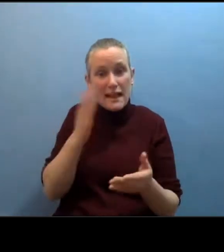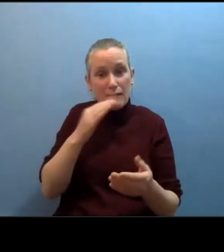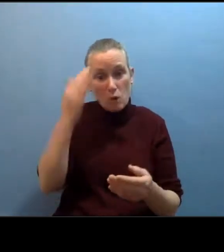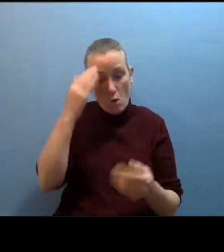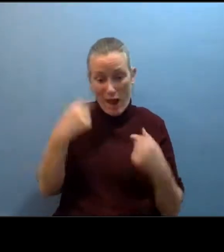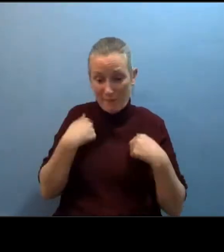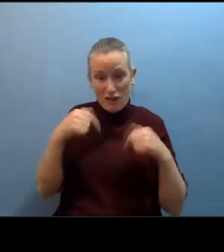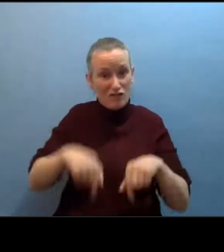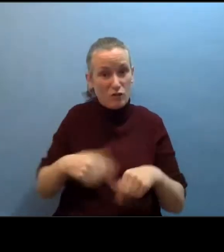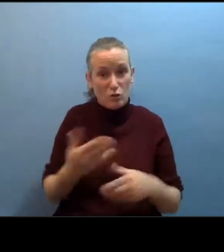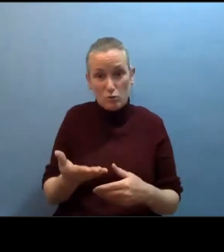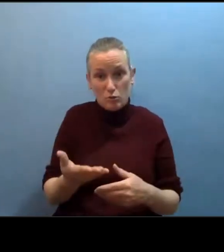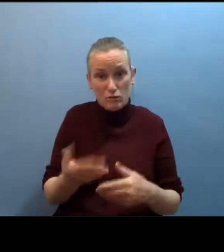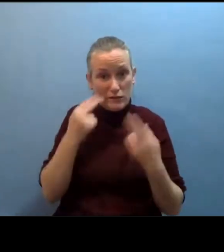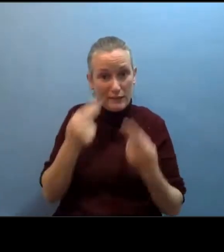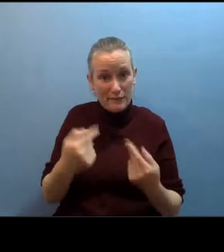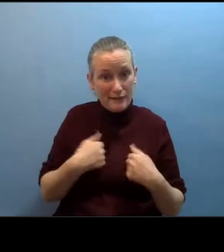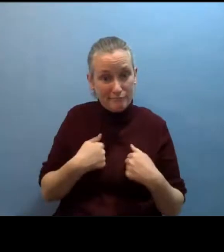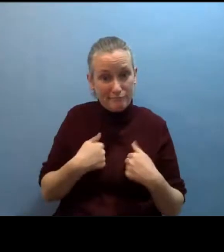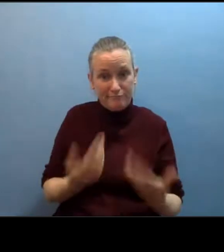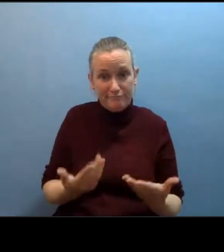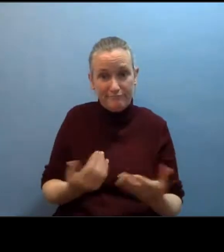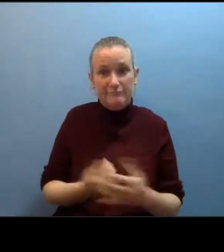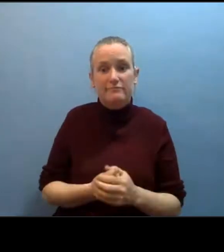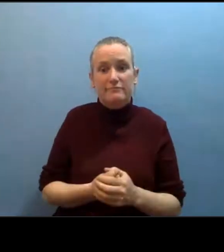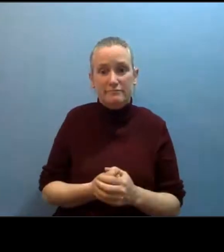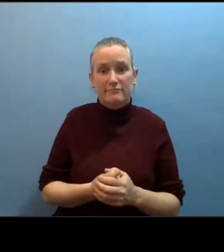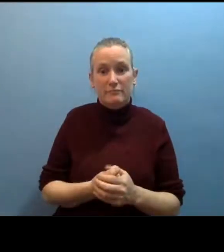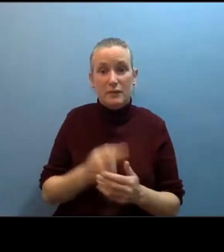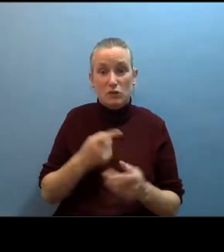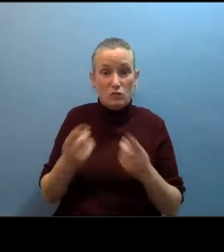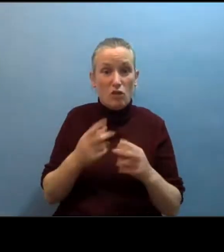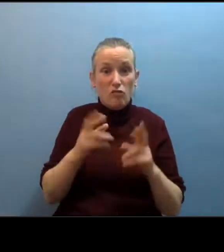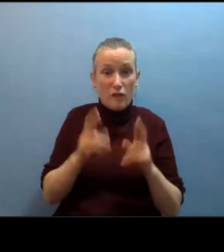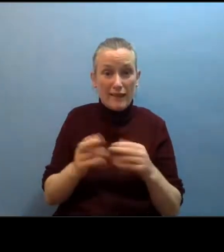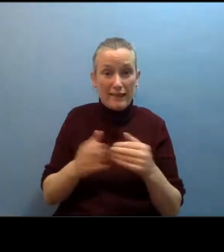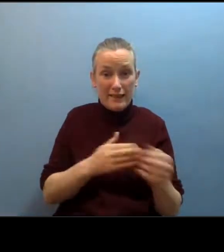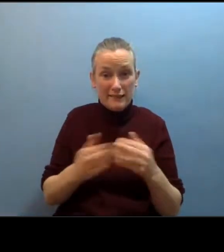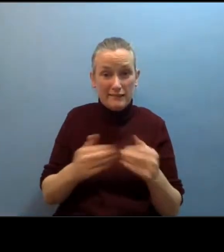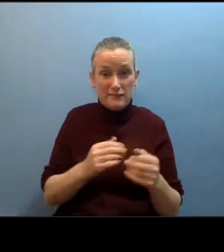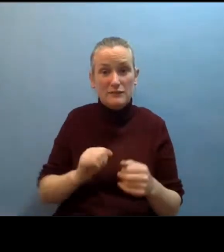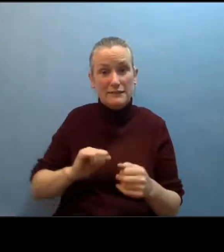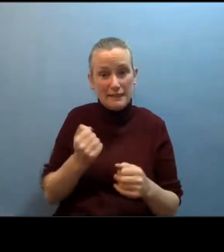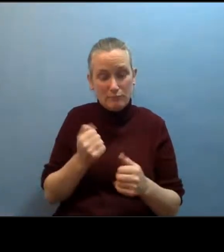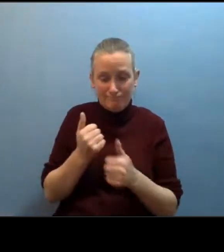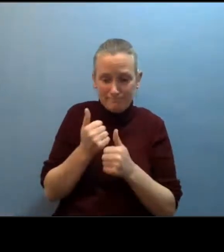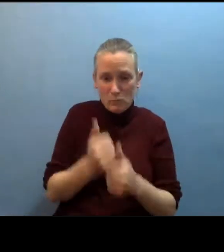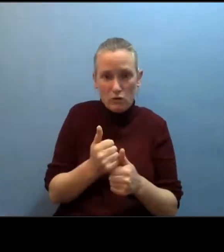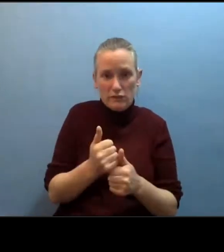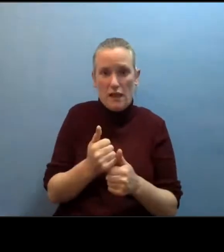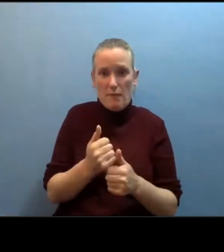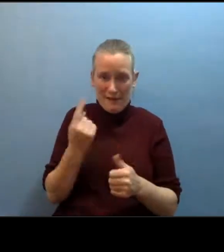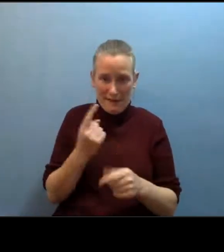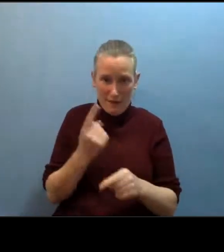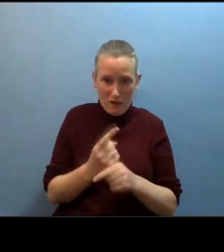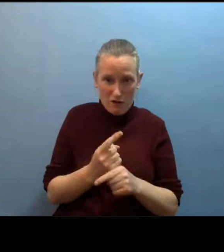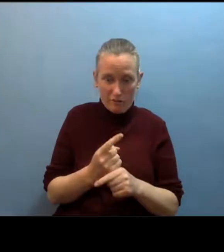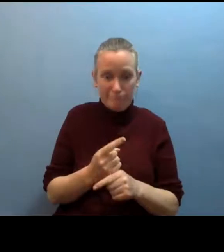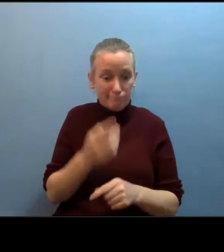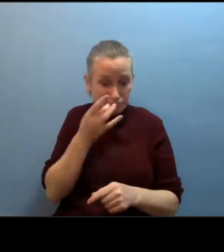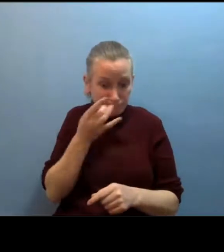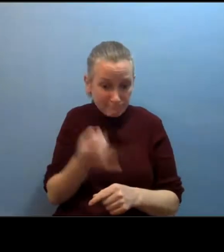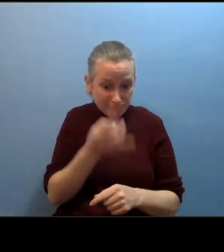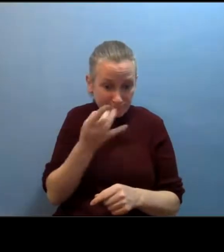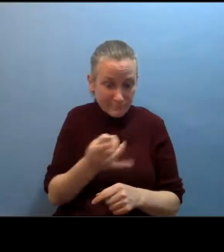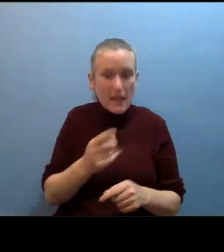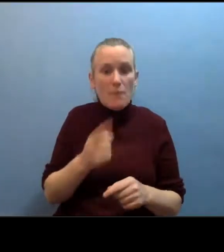if they need you at whatever point they need you. So you're doing the right thing to keep being there for her, keep checking in, but maybe allowing her to make